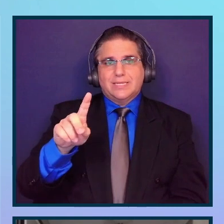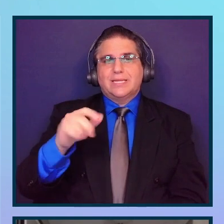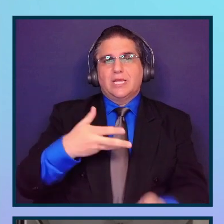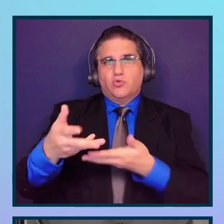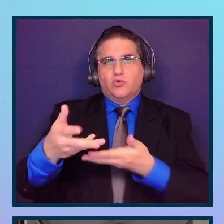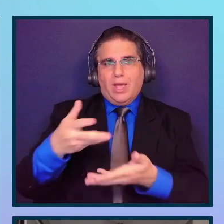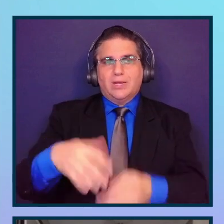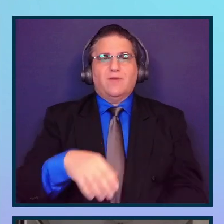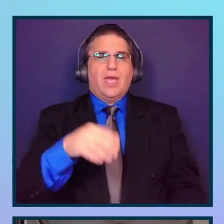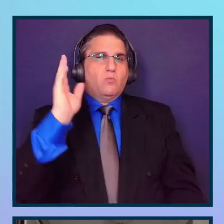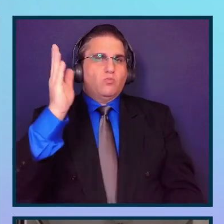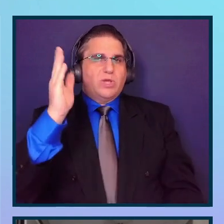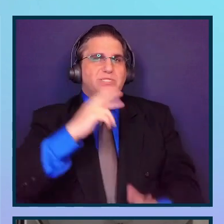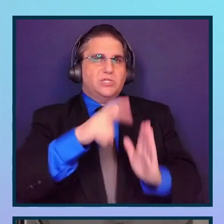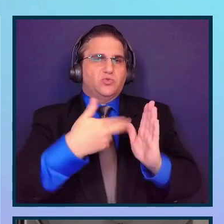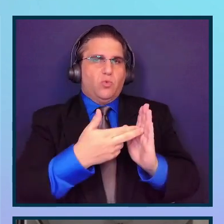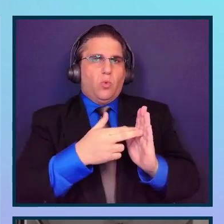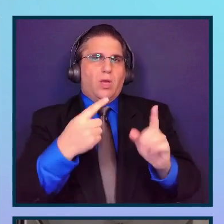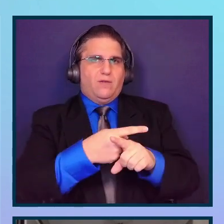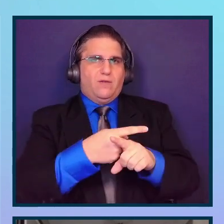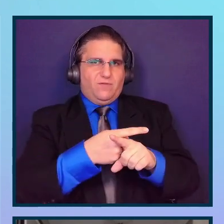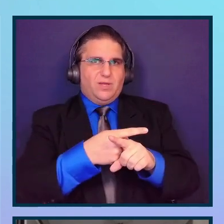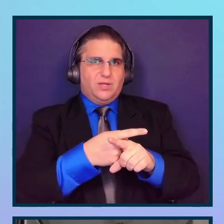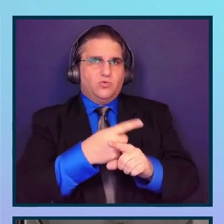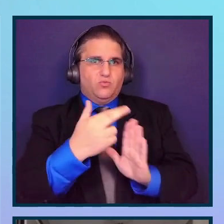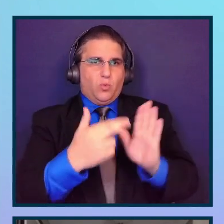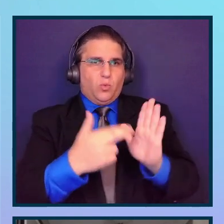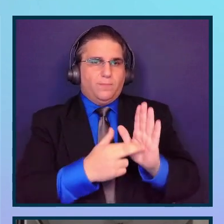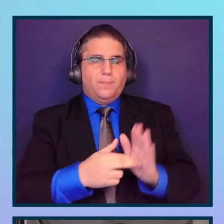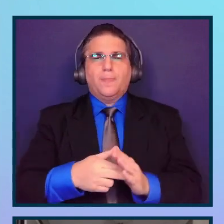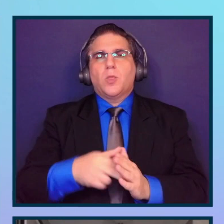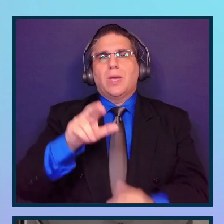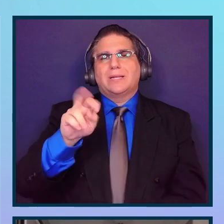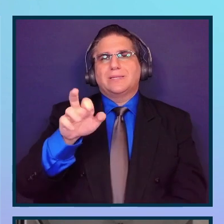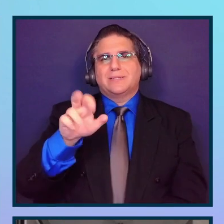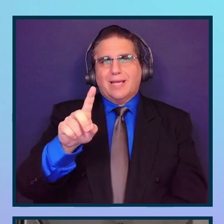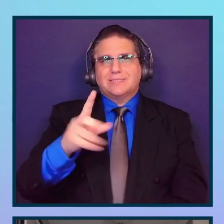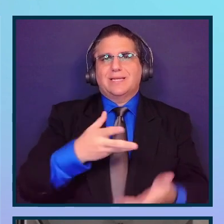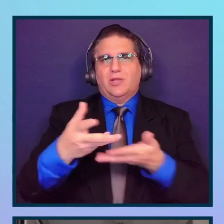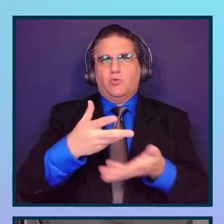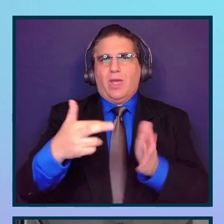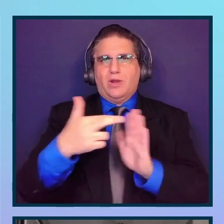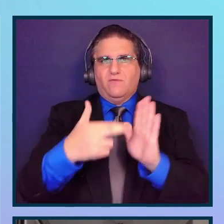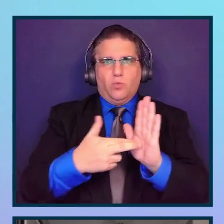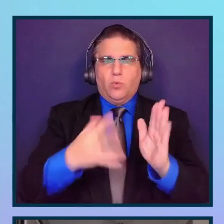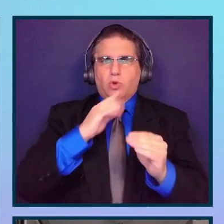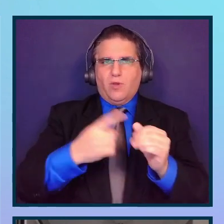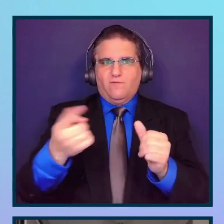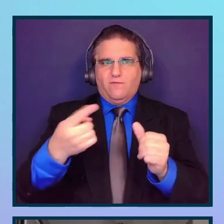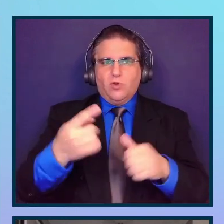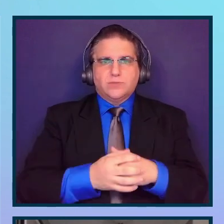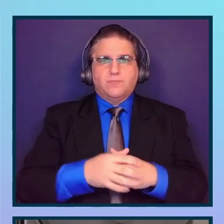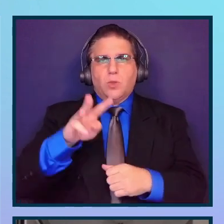the presentation role conflict rule. So the nested interactive rule we'll talk about first. It is a